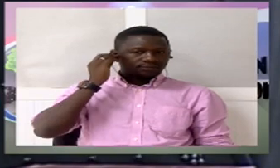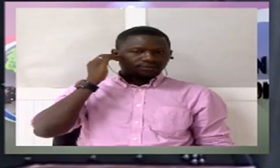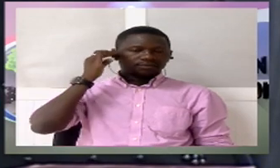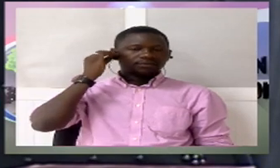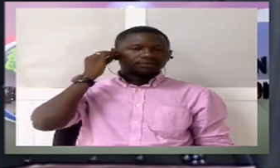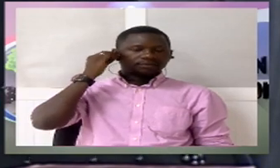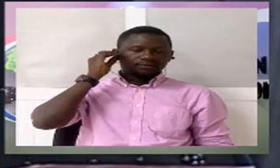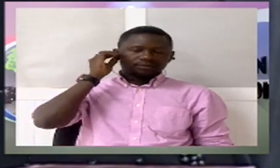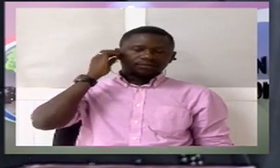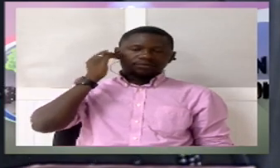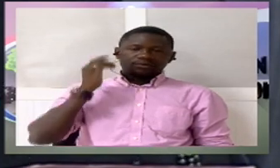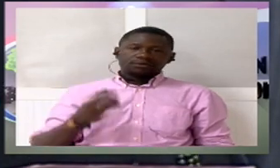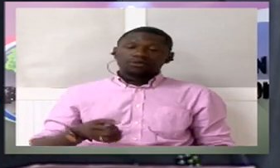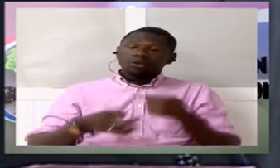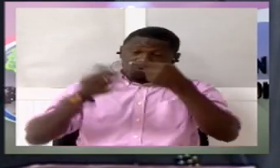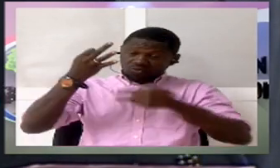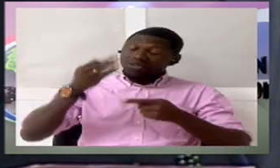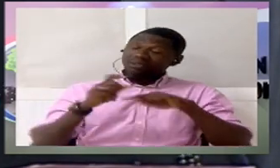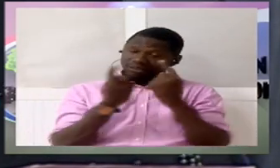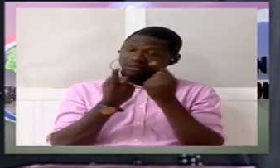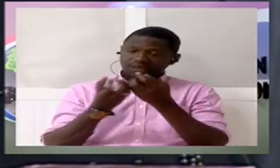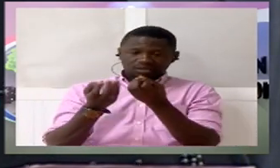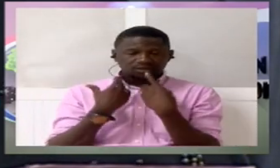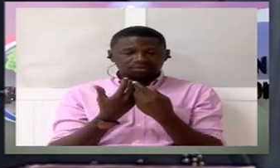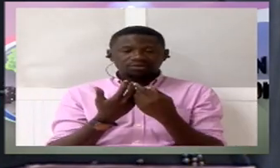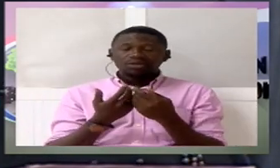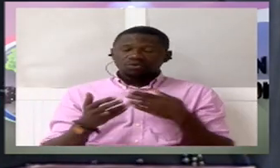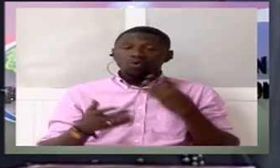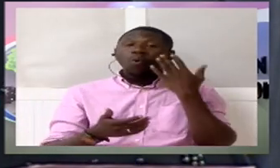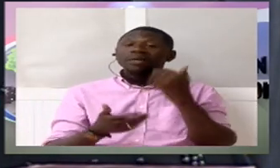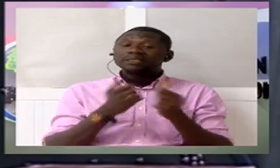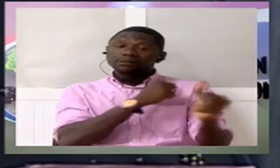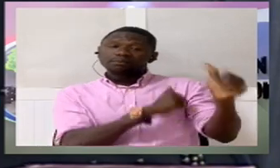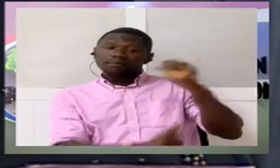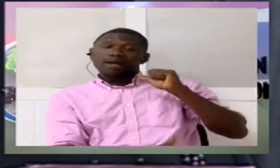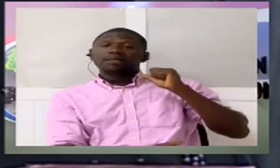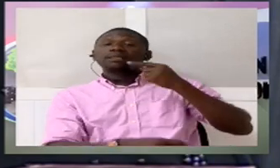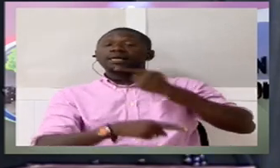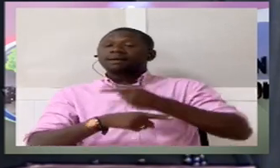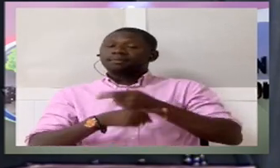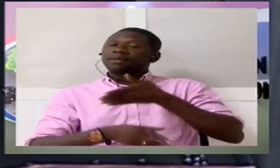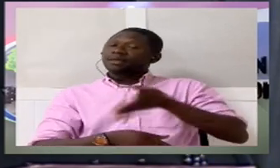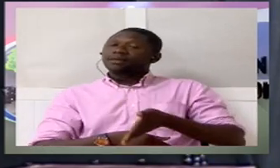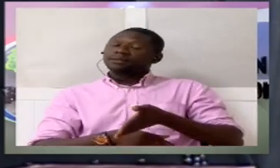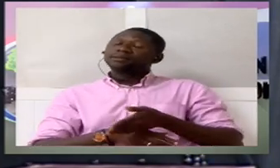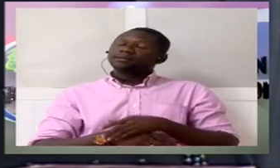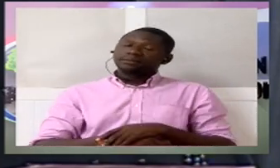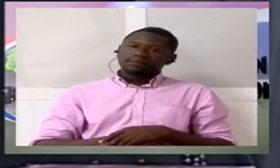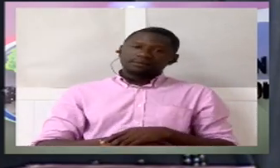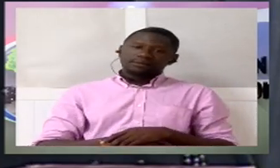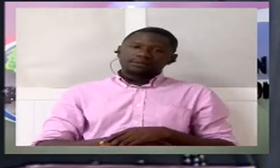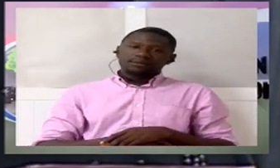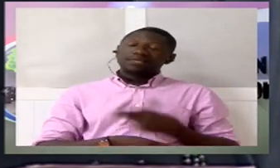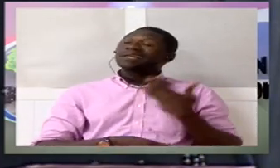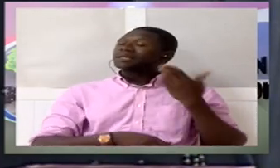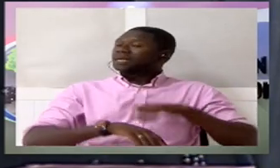Those were the things he told me, and that was what it is. But so when he returned back to the Gambia, akabe dukula nun